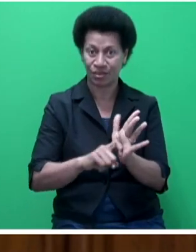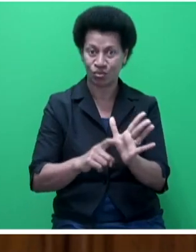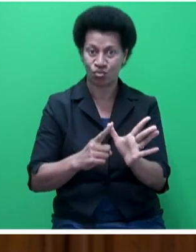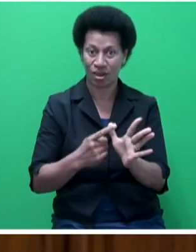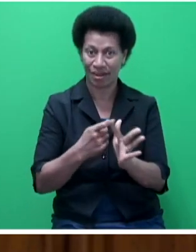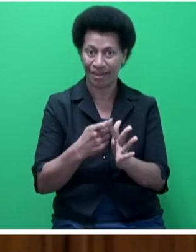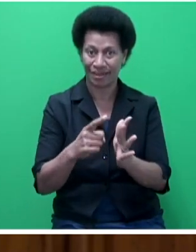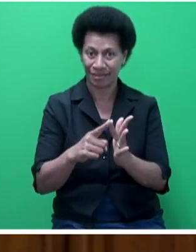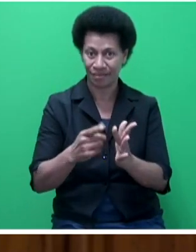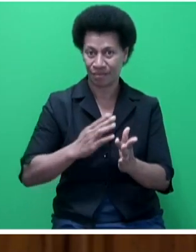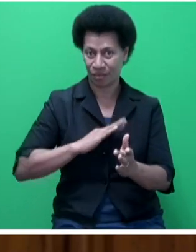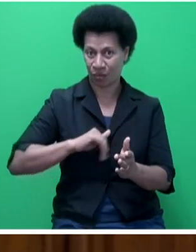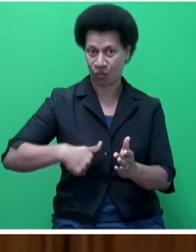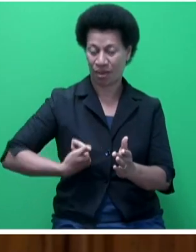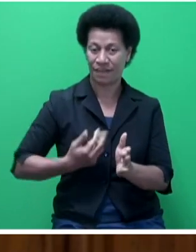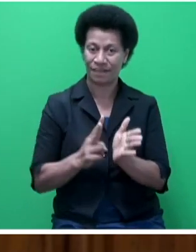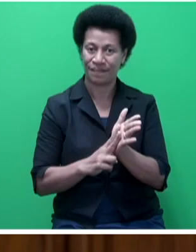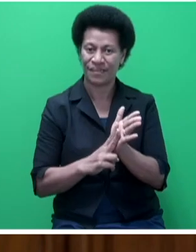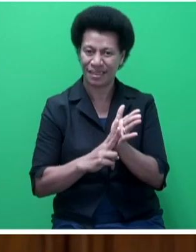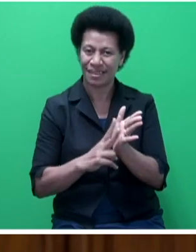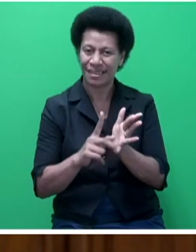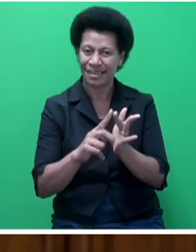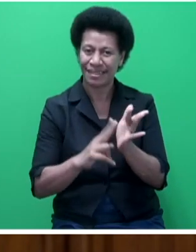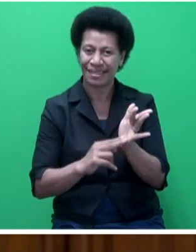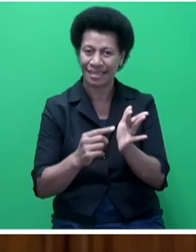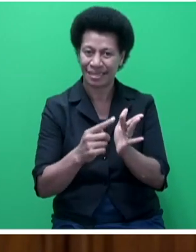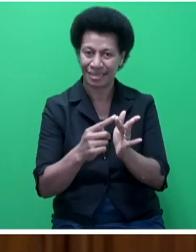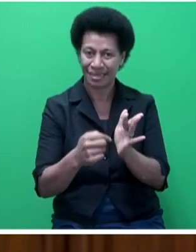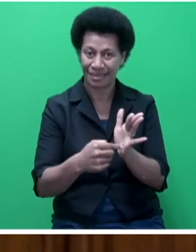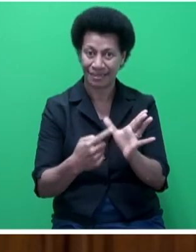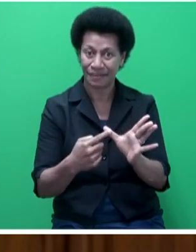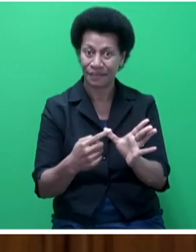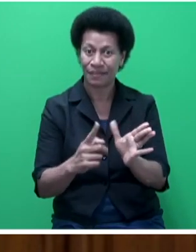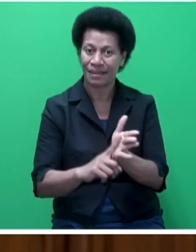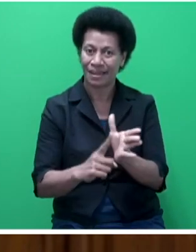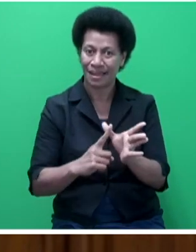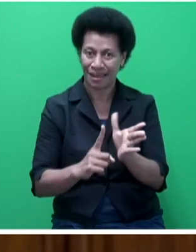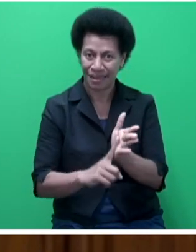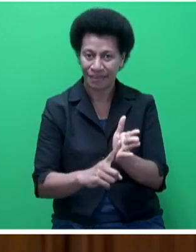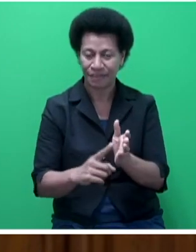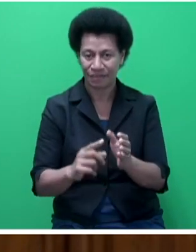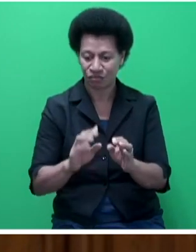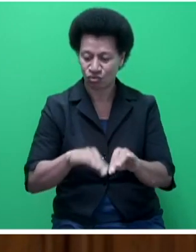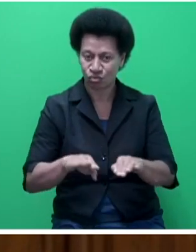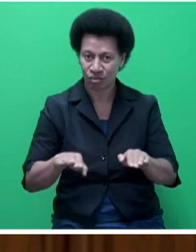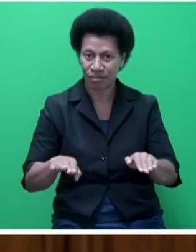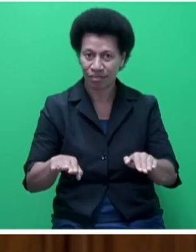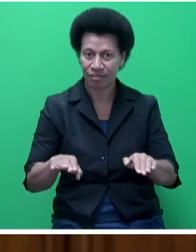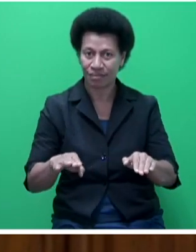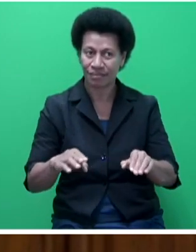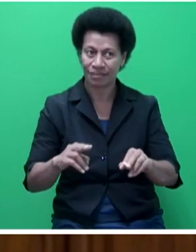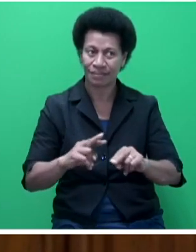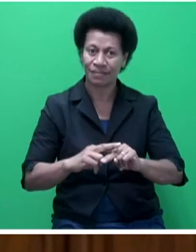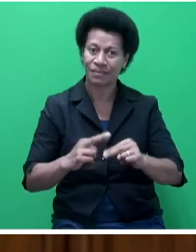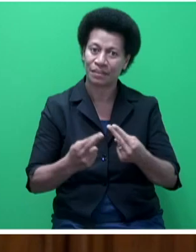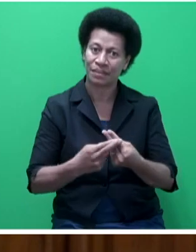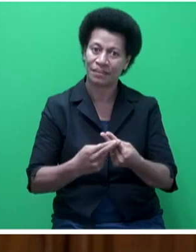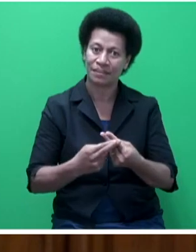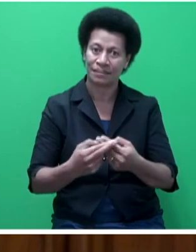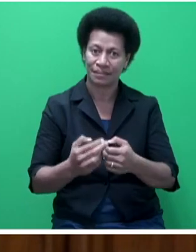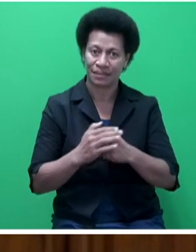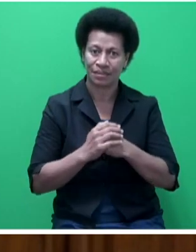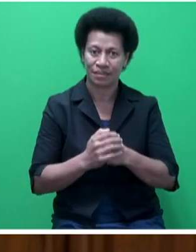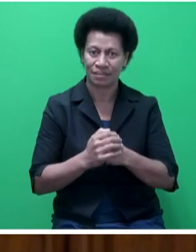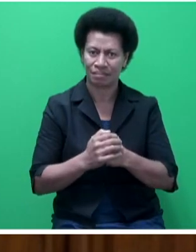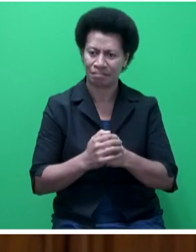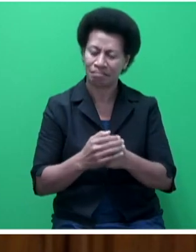my children, all family members, relatives and friends, for being with me in good and in